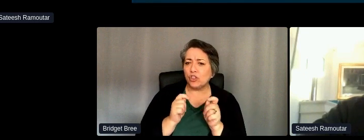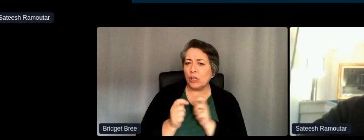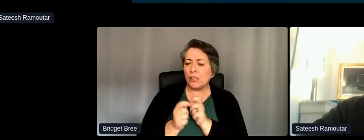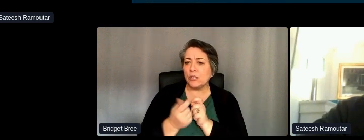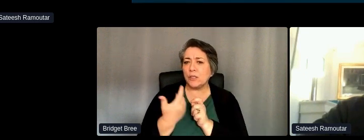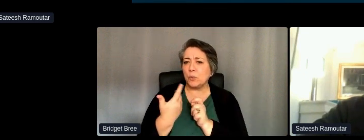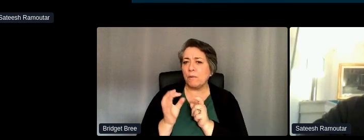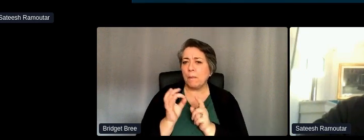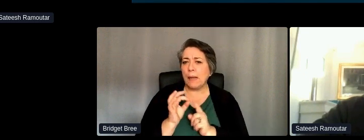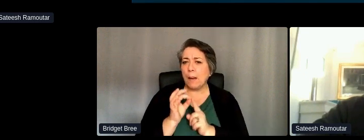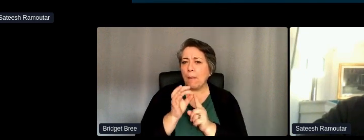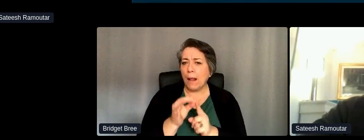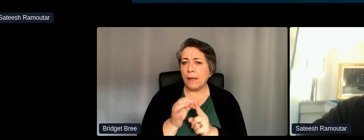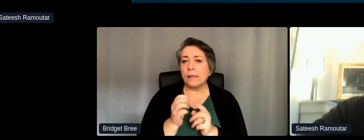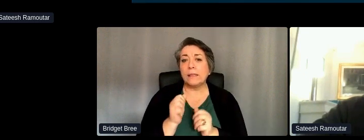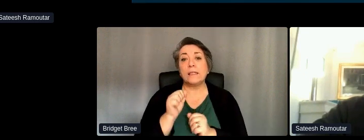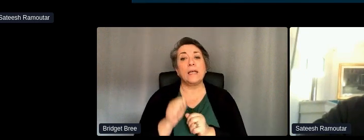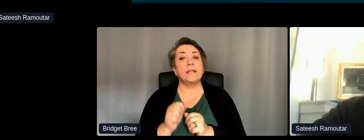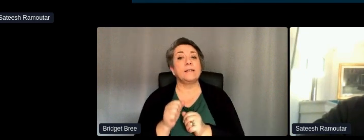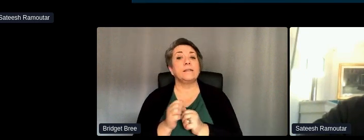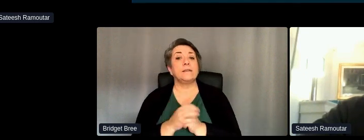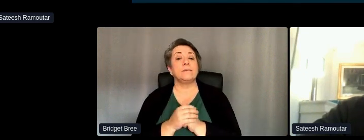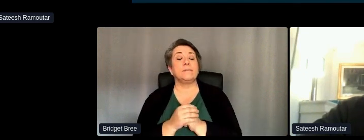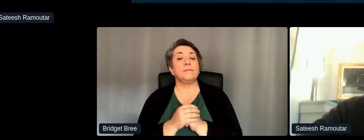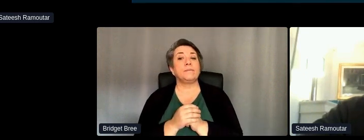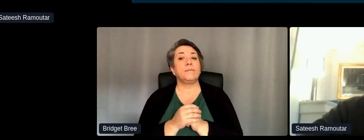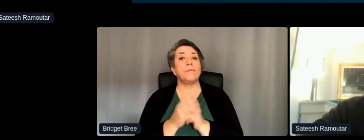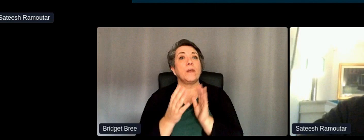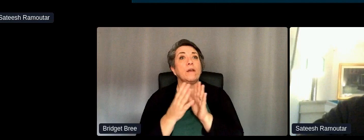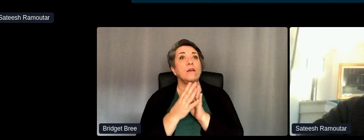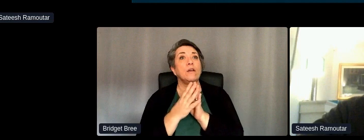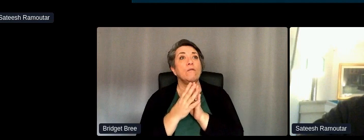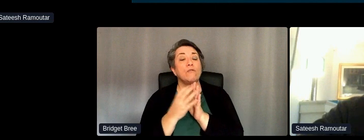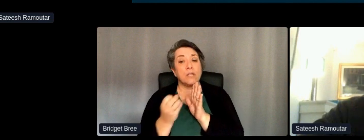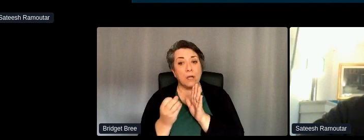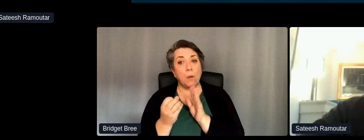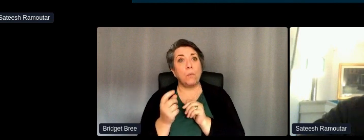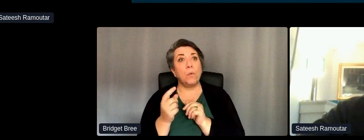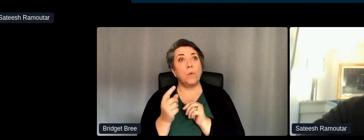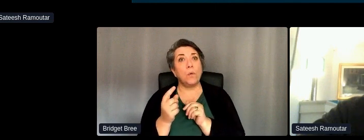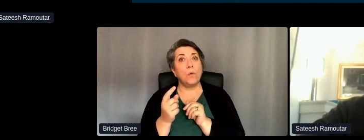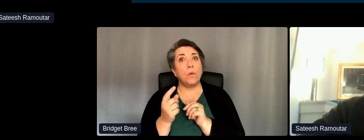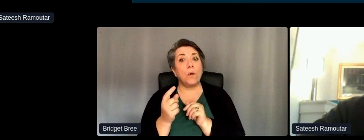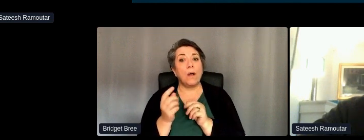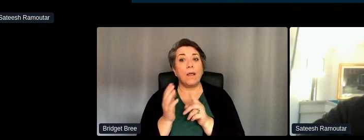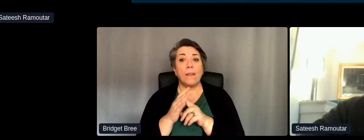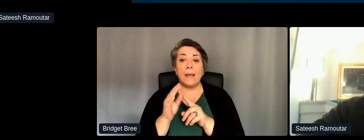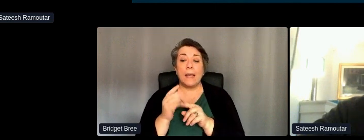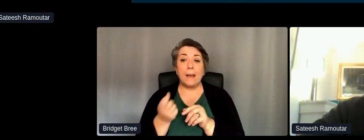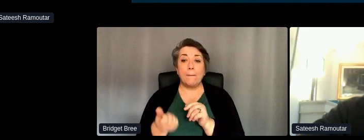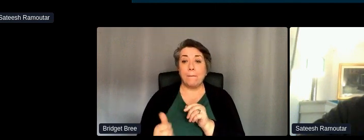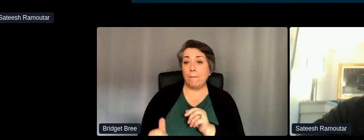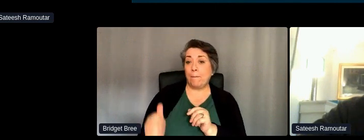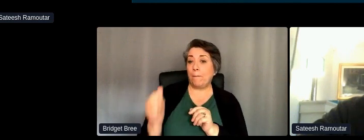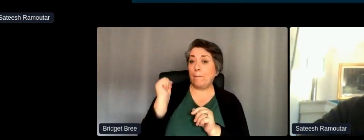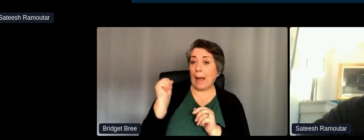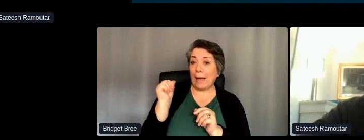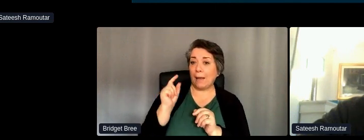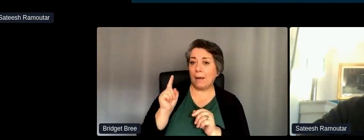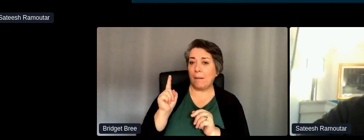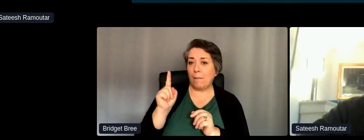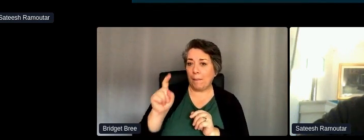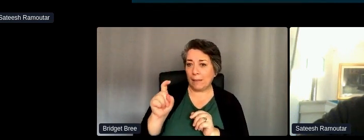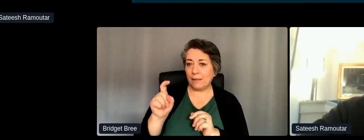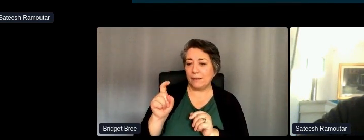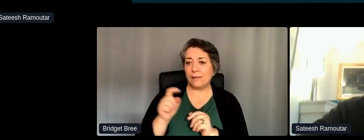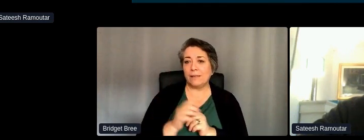course. So yeah, for example, the persistent back button. I'll read the question first. So do the